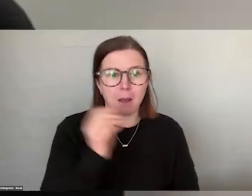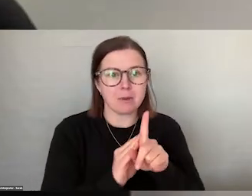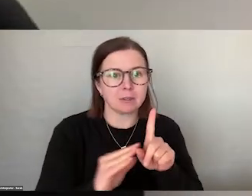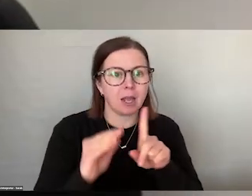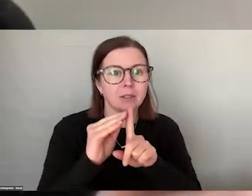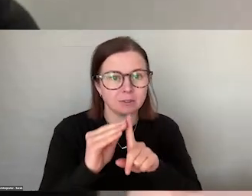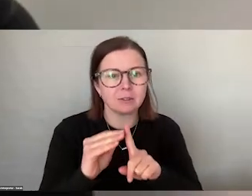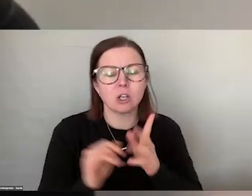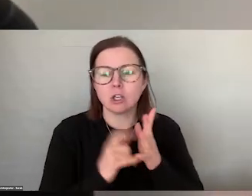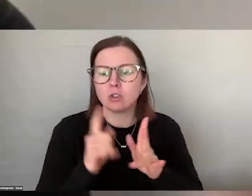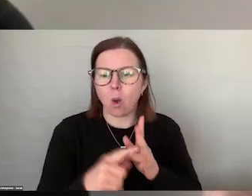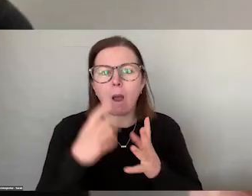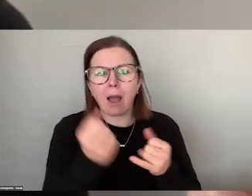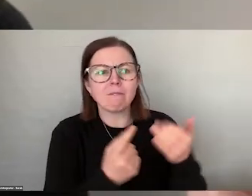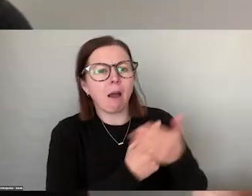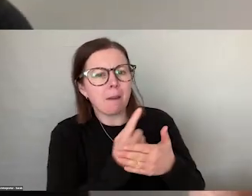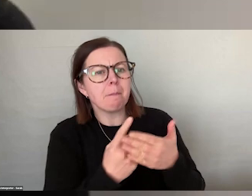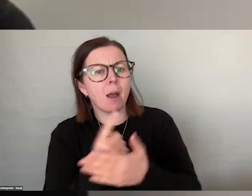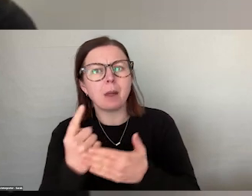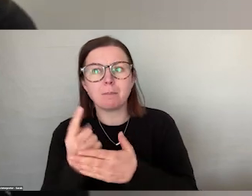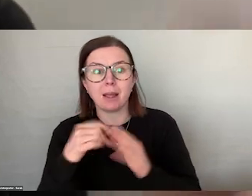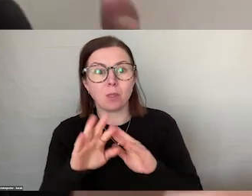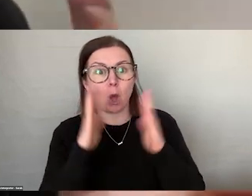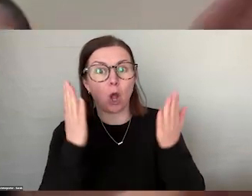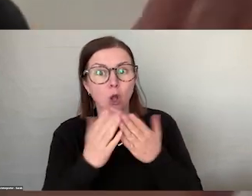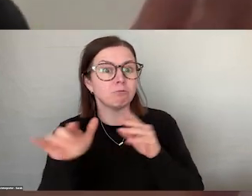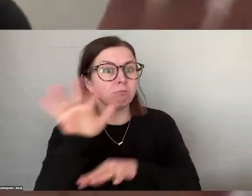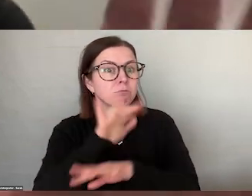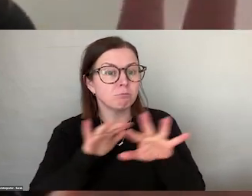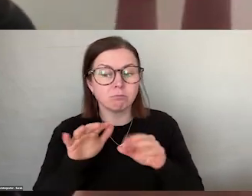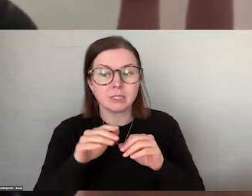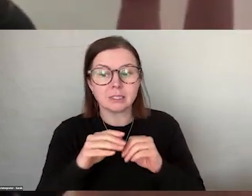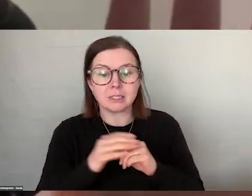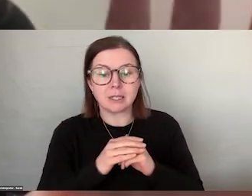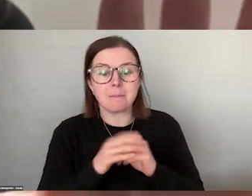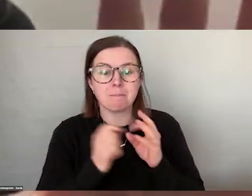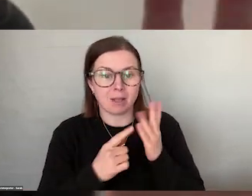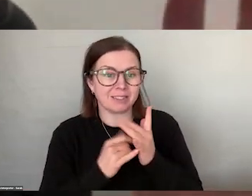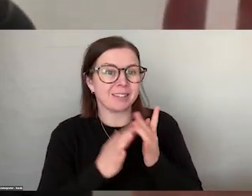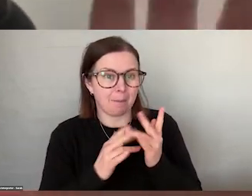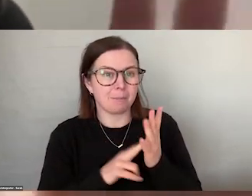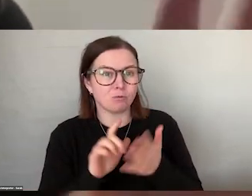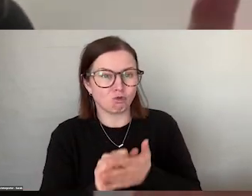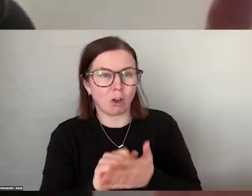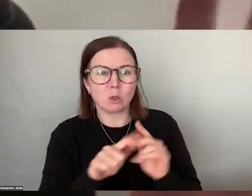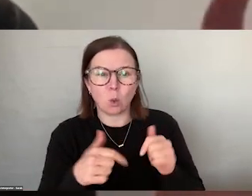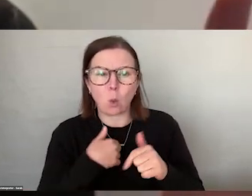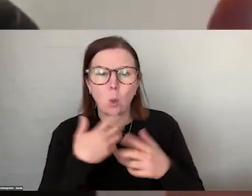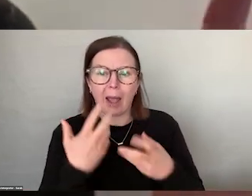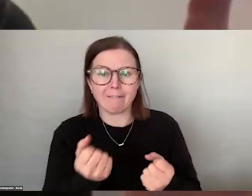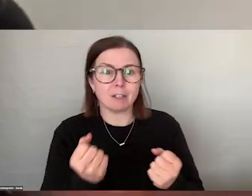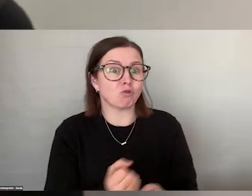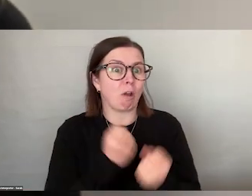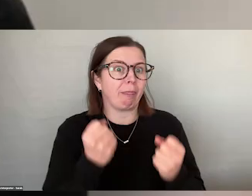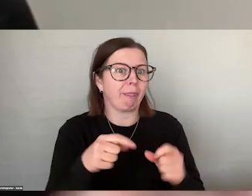think so there are things happening in the world around us. Simon's right. We have some strengths